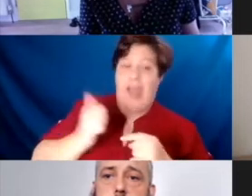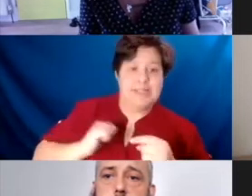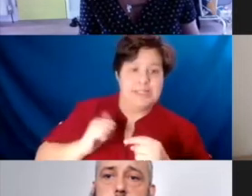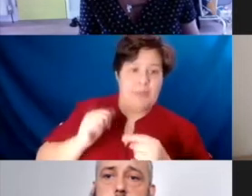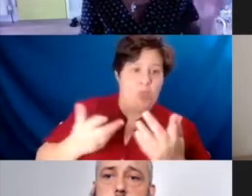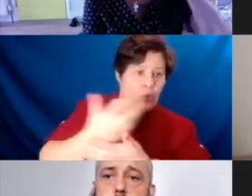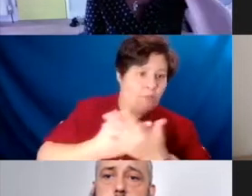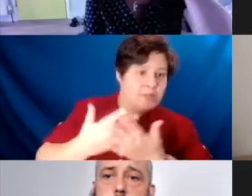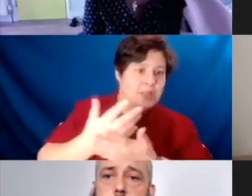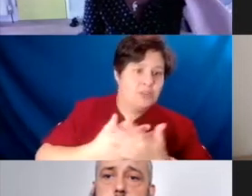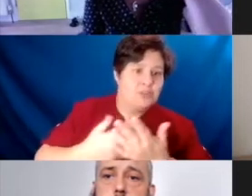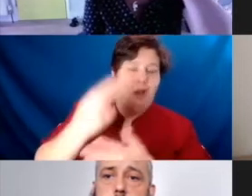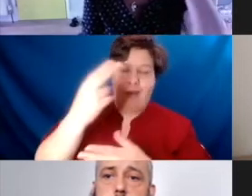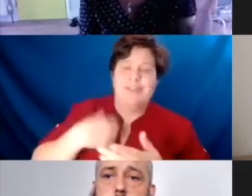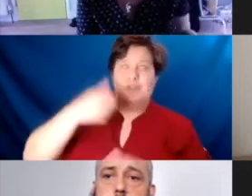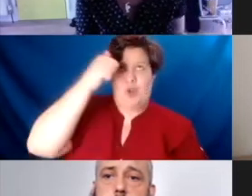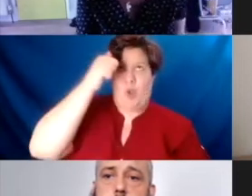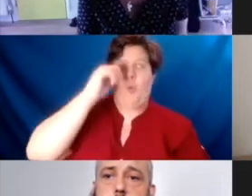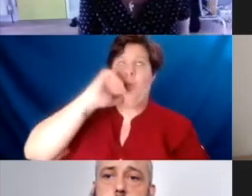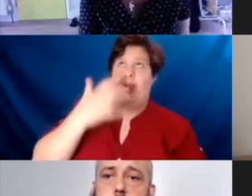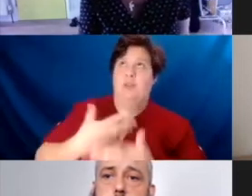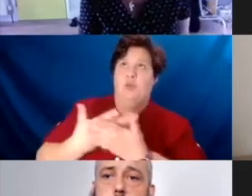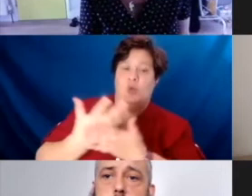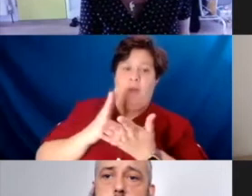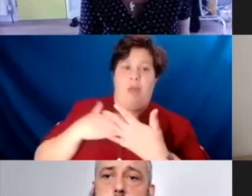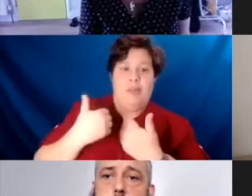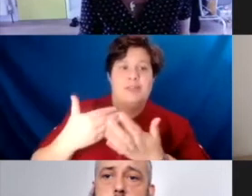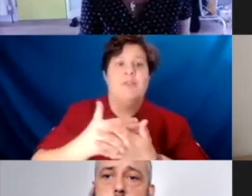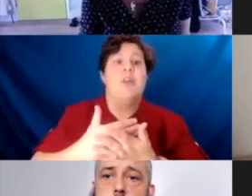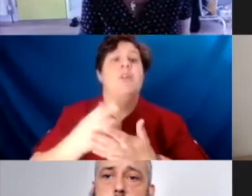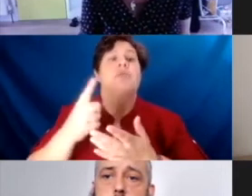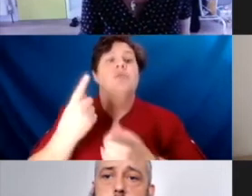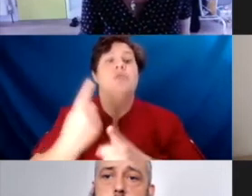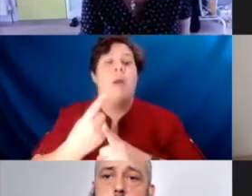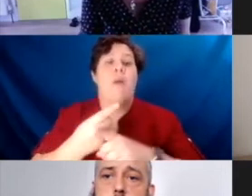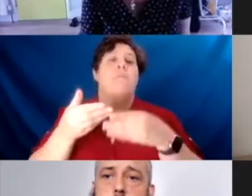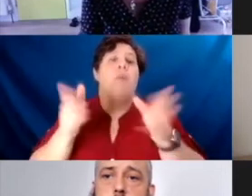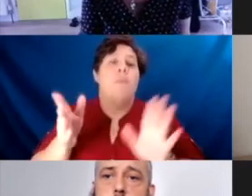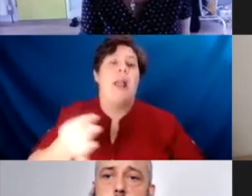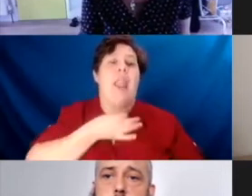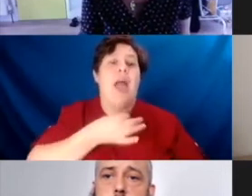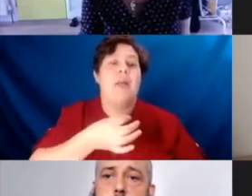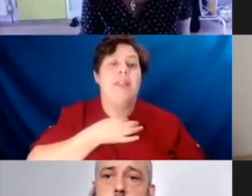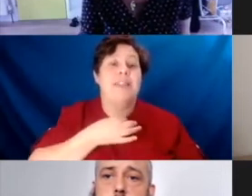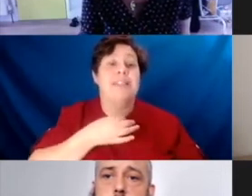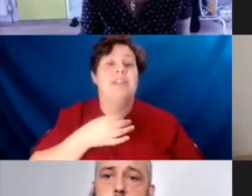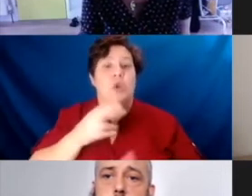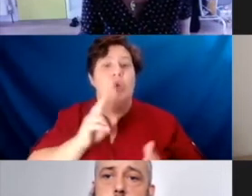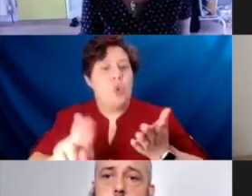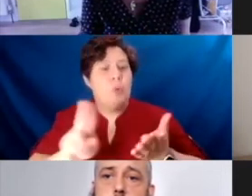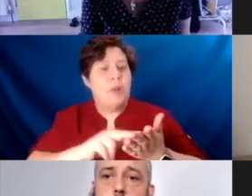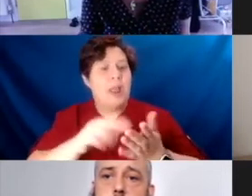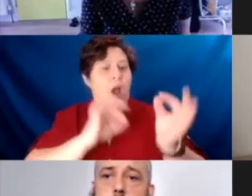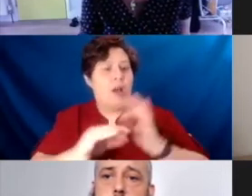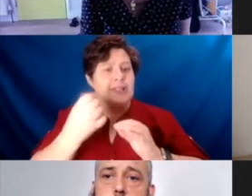would be happening. In terms of public liability, it is quite a norm for artists to have that individually,